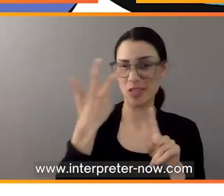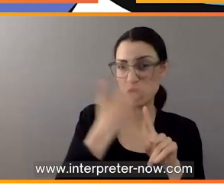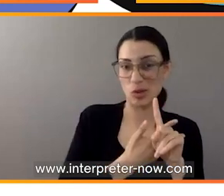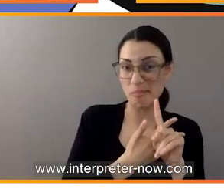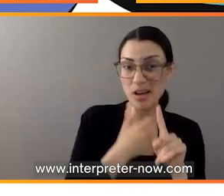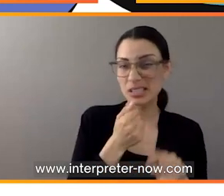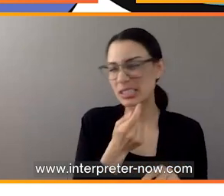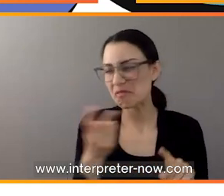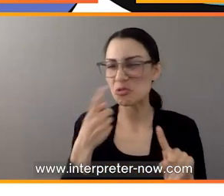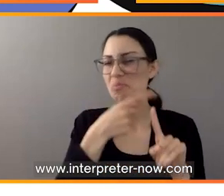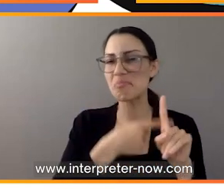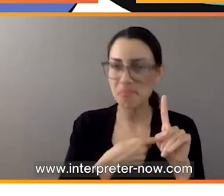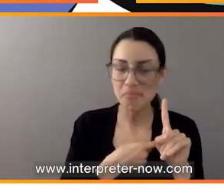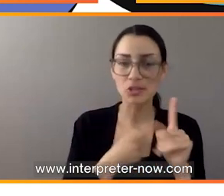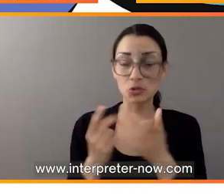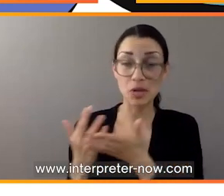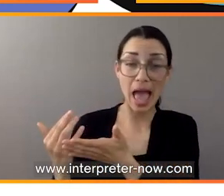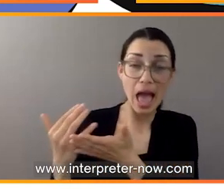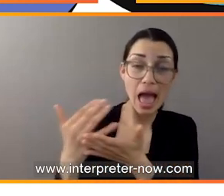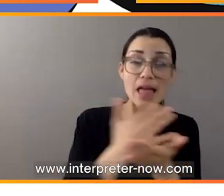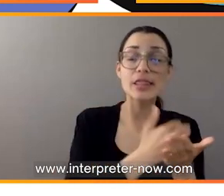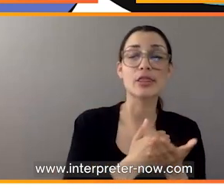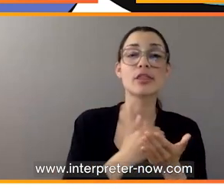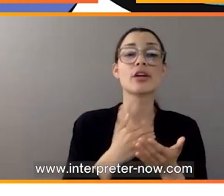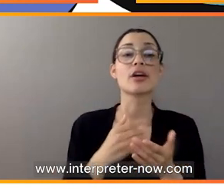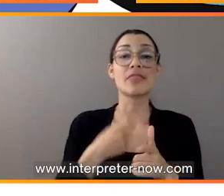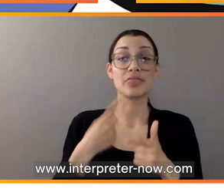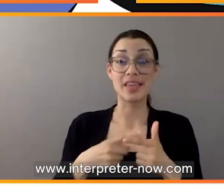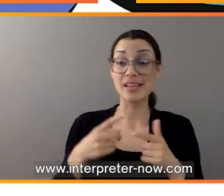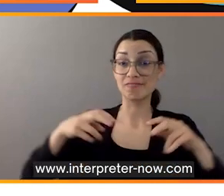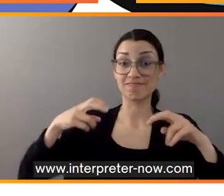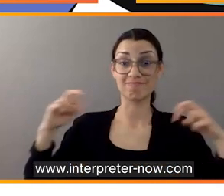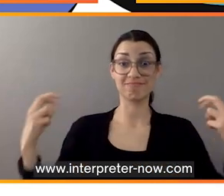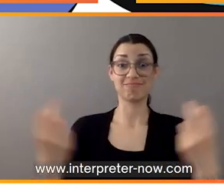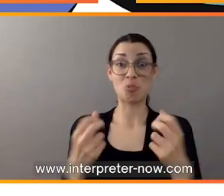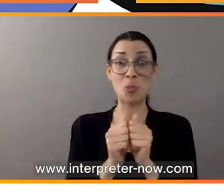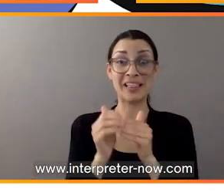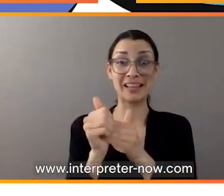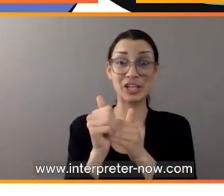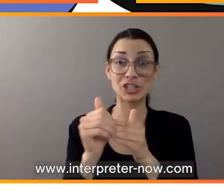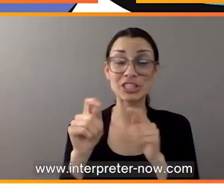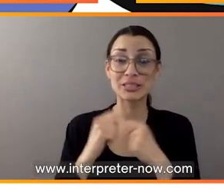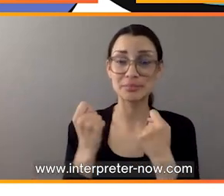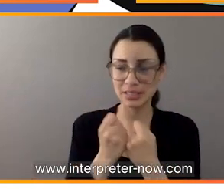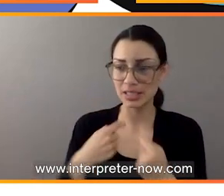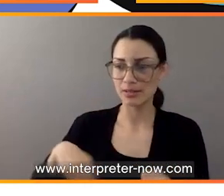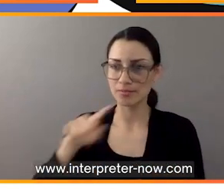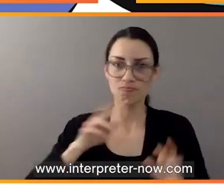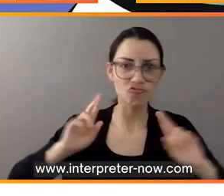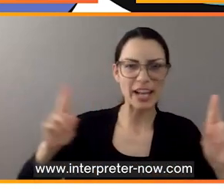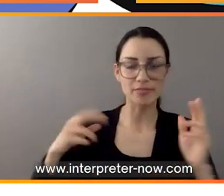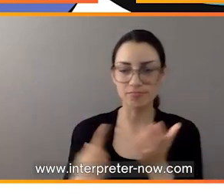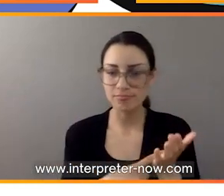to get all the input and the data that as a leadership team, when we sat down, it's like, all right, now we're gonna go and champion this.